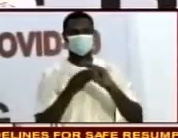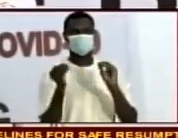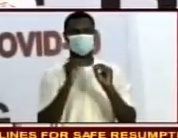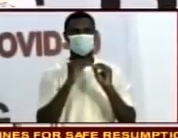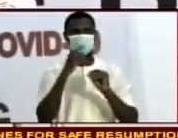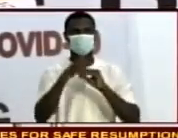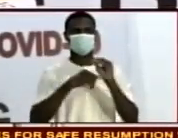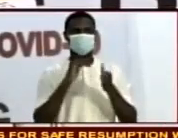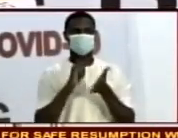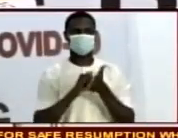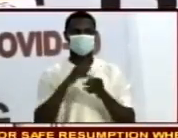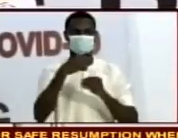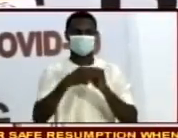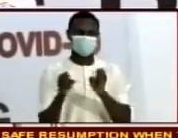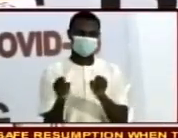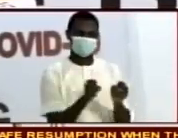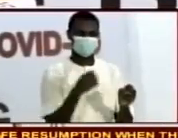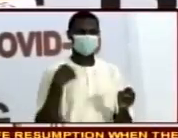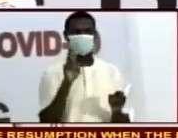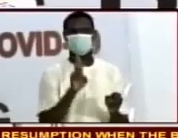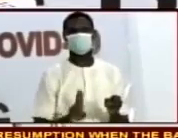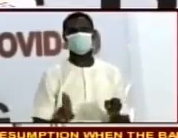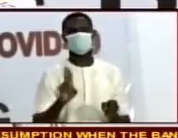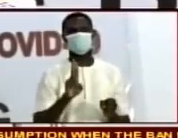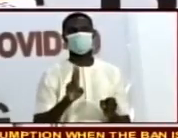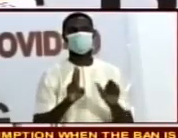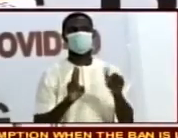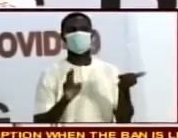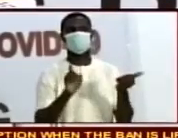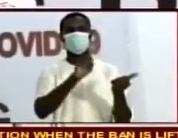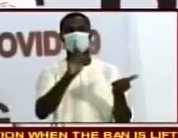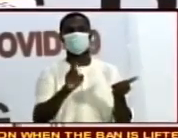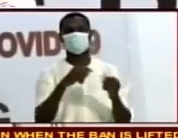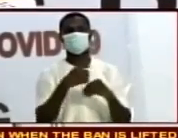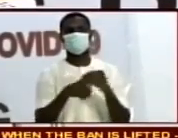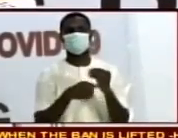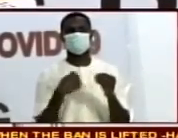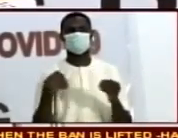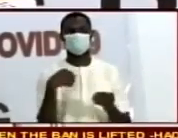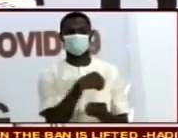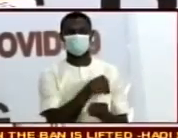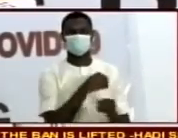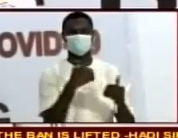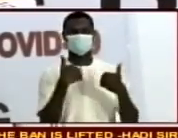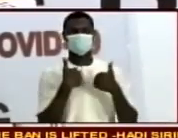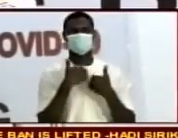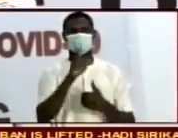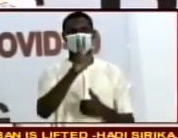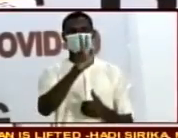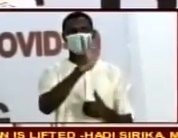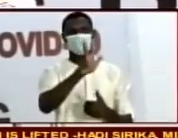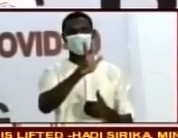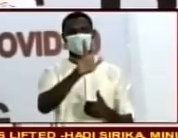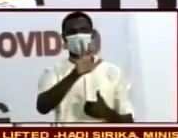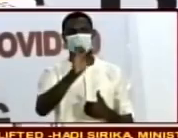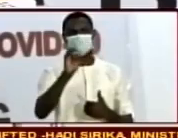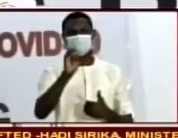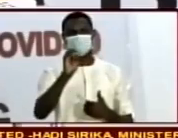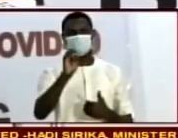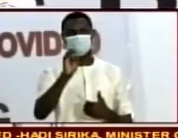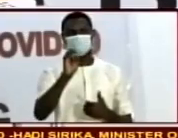the strategy that we are using. Then the other question is about us having 350 ICU beds